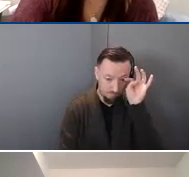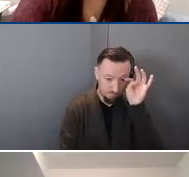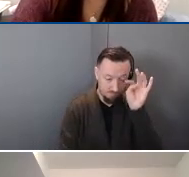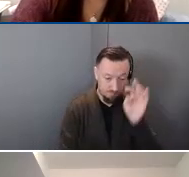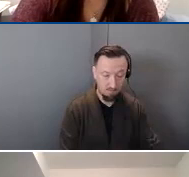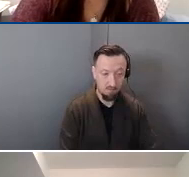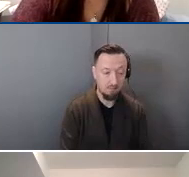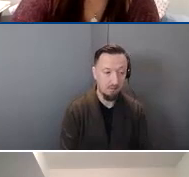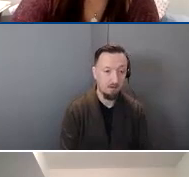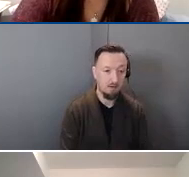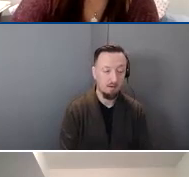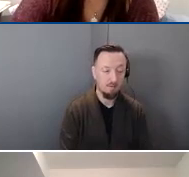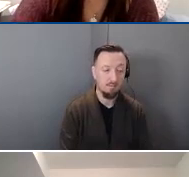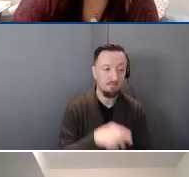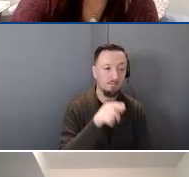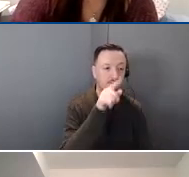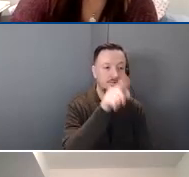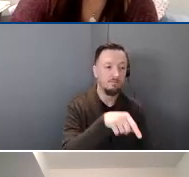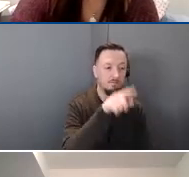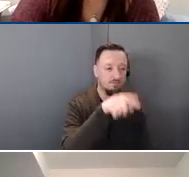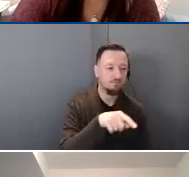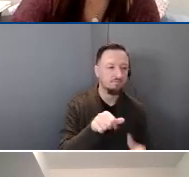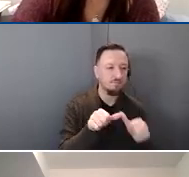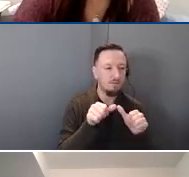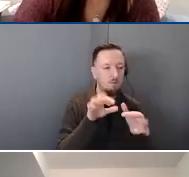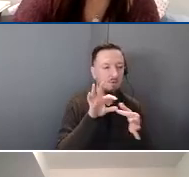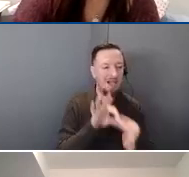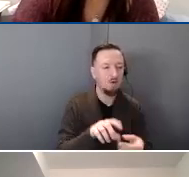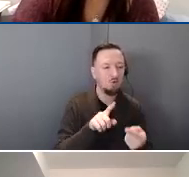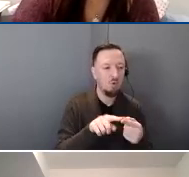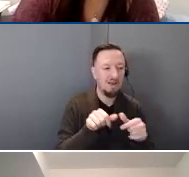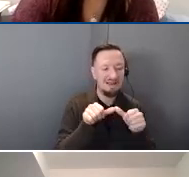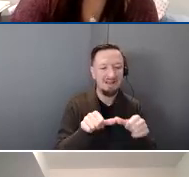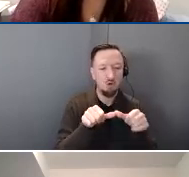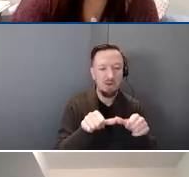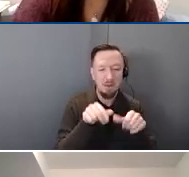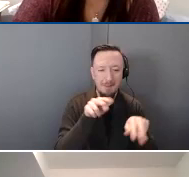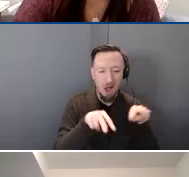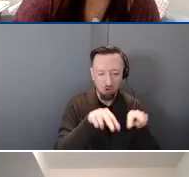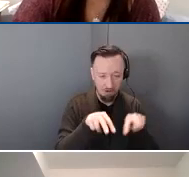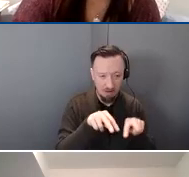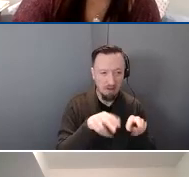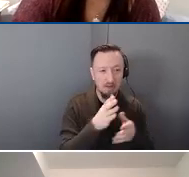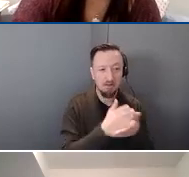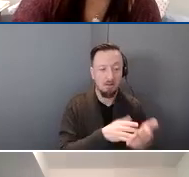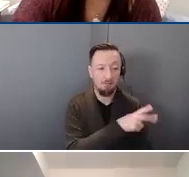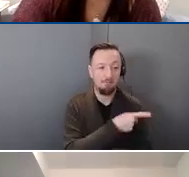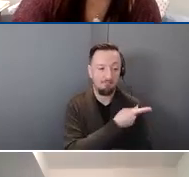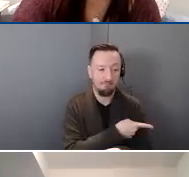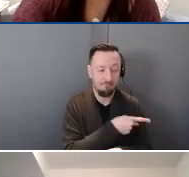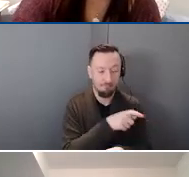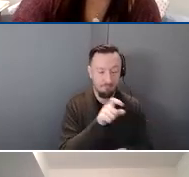Morning. So these are related to continuous monitoring. So we have patients that have